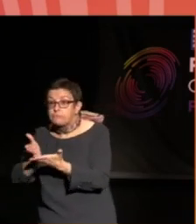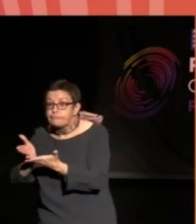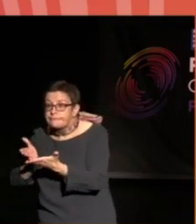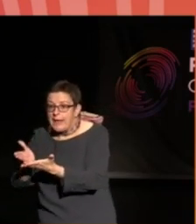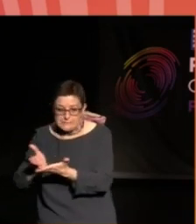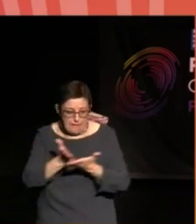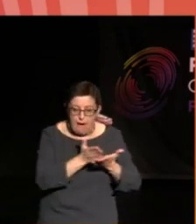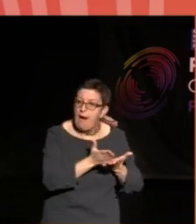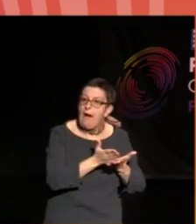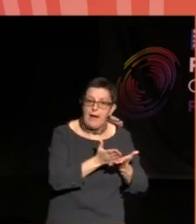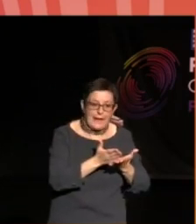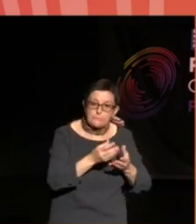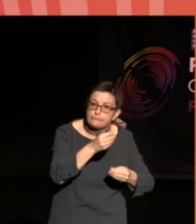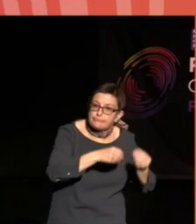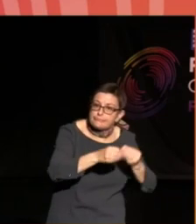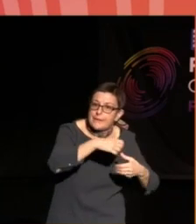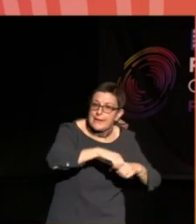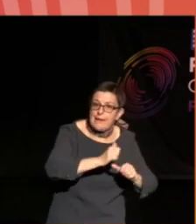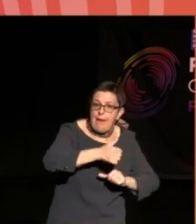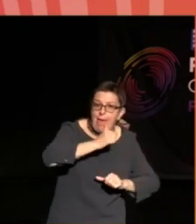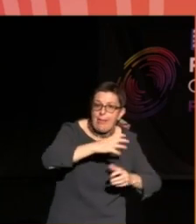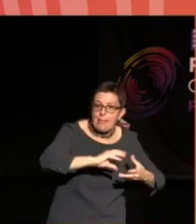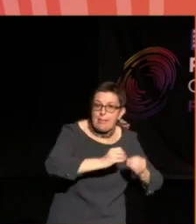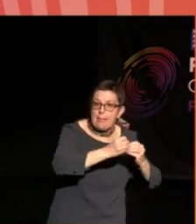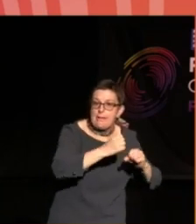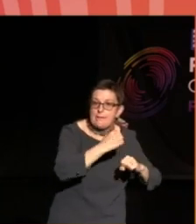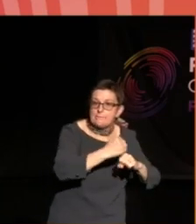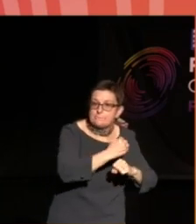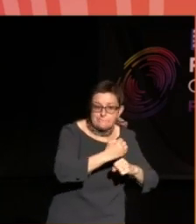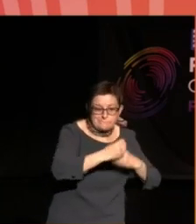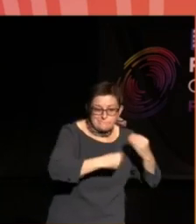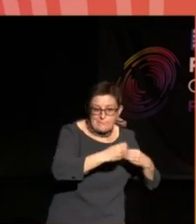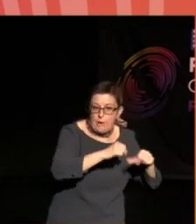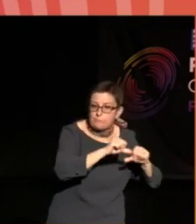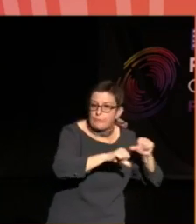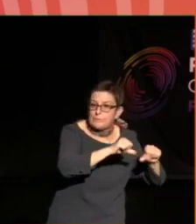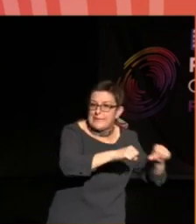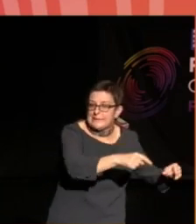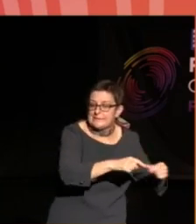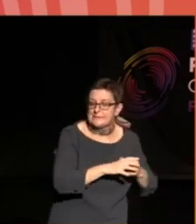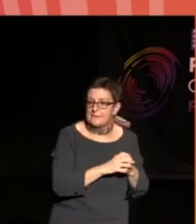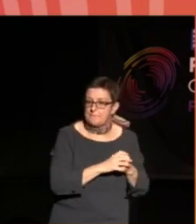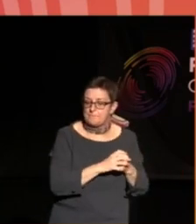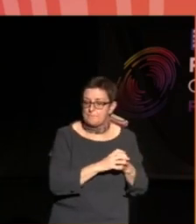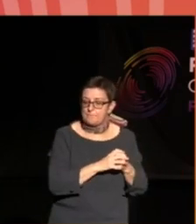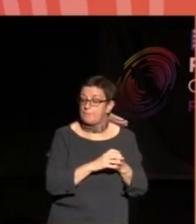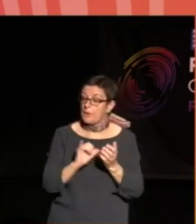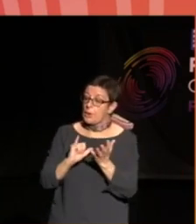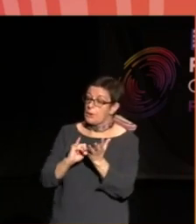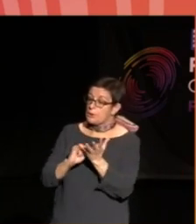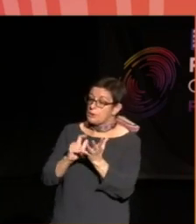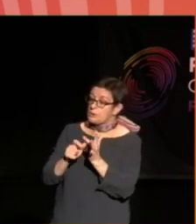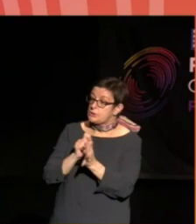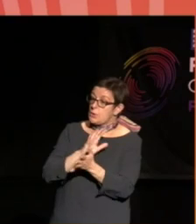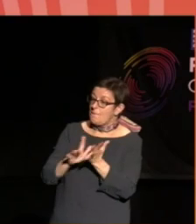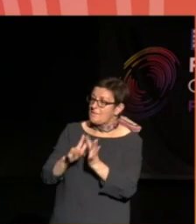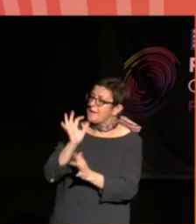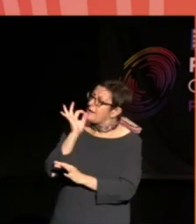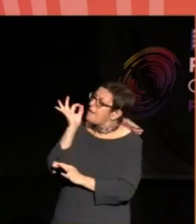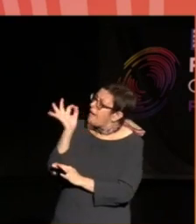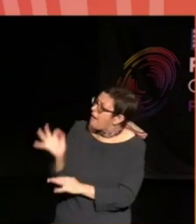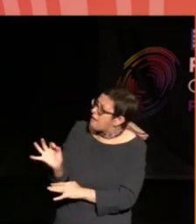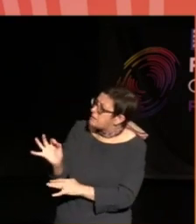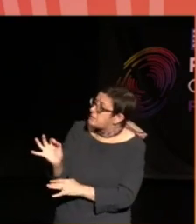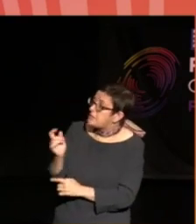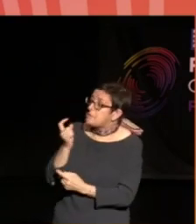some of the barley into our beer and create an added value product. Sophie, if I can come back to you and ask you if you